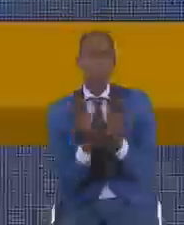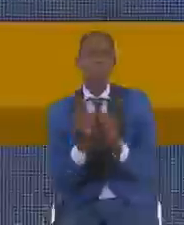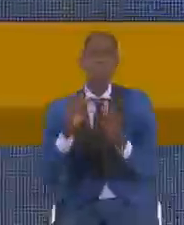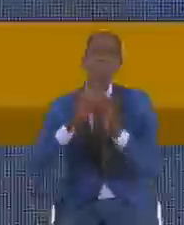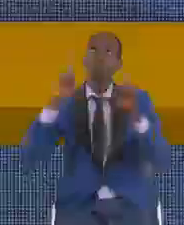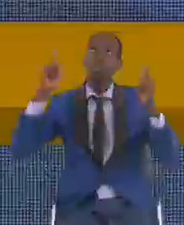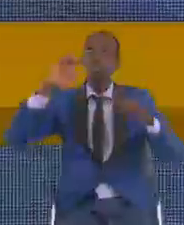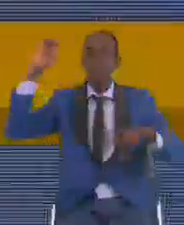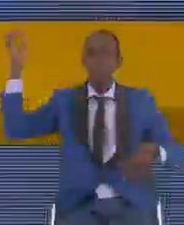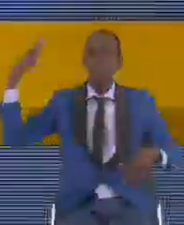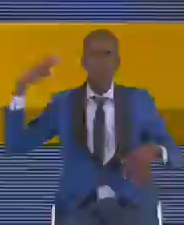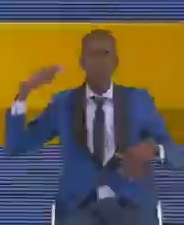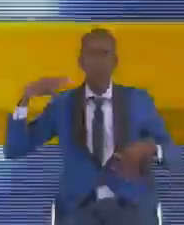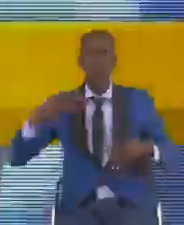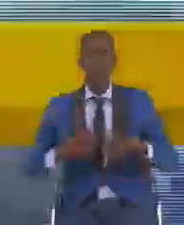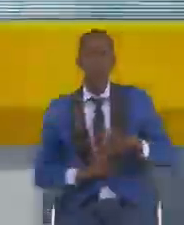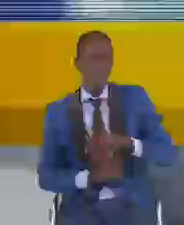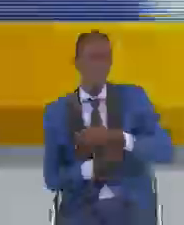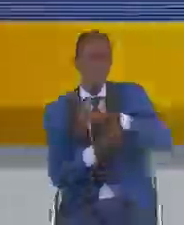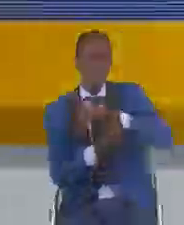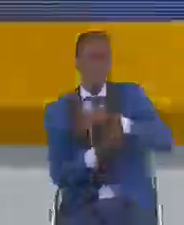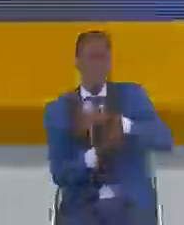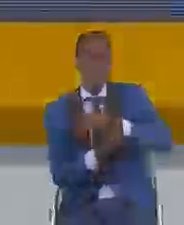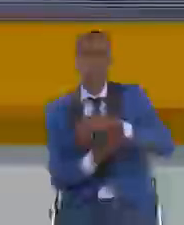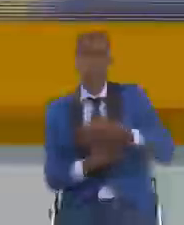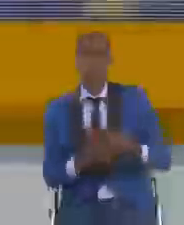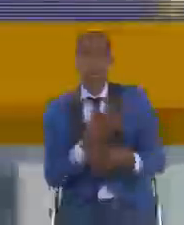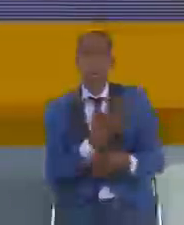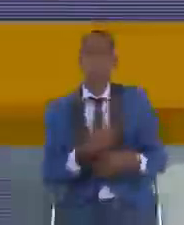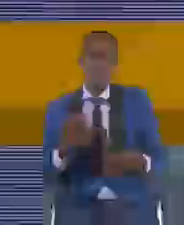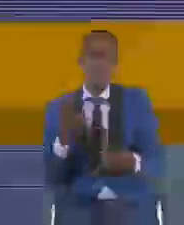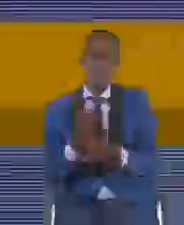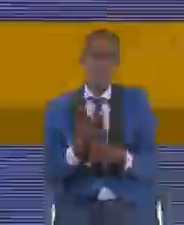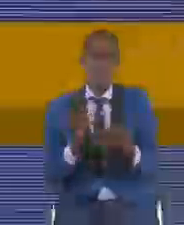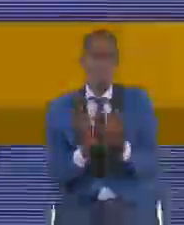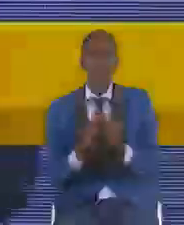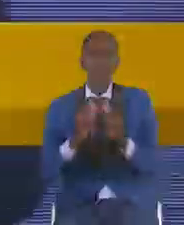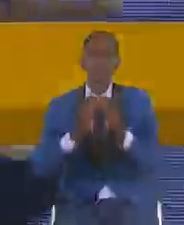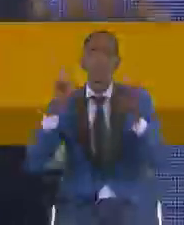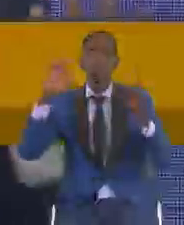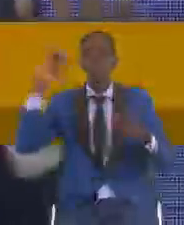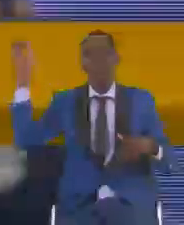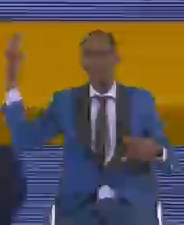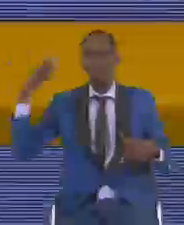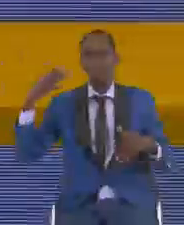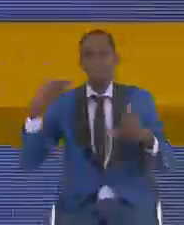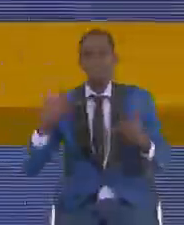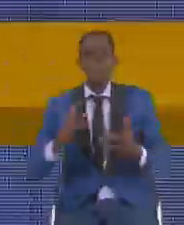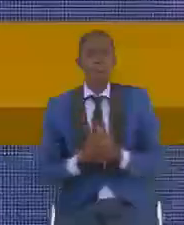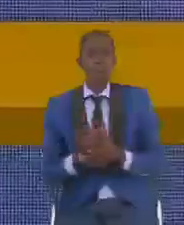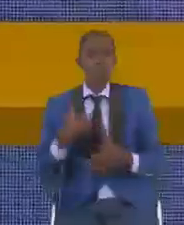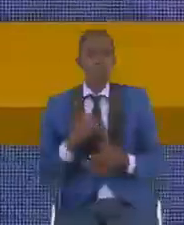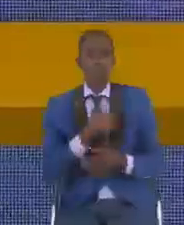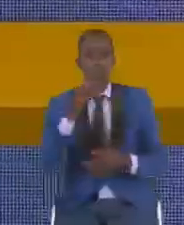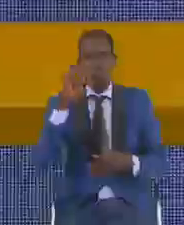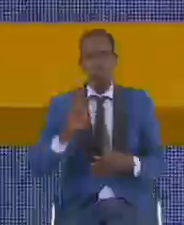grace. Assisted and sustained with grace. Now, we must